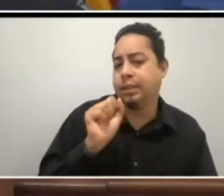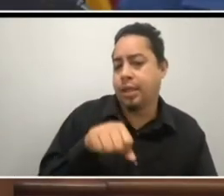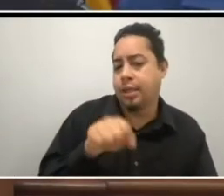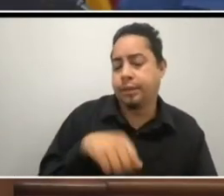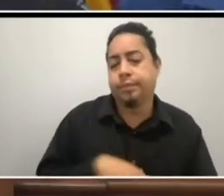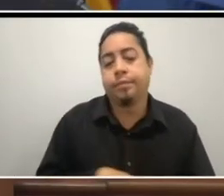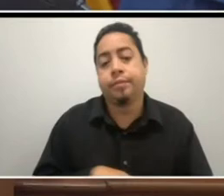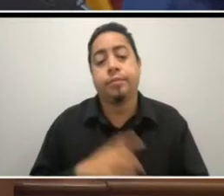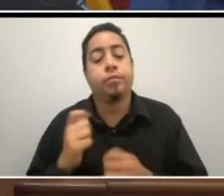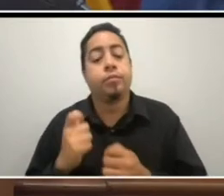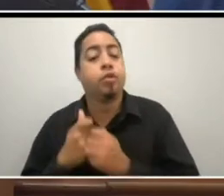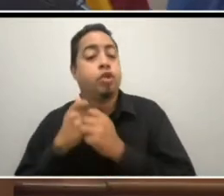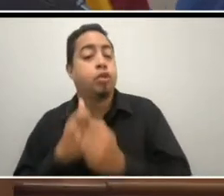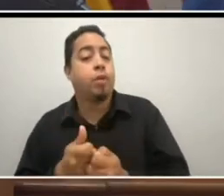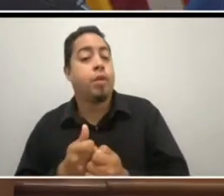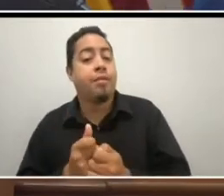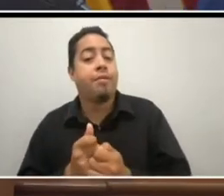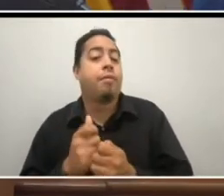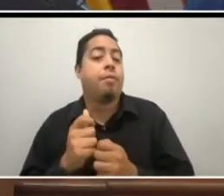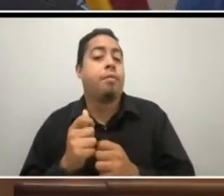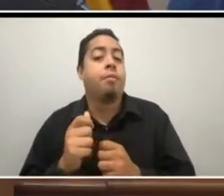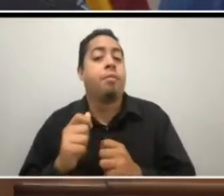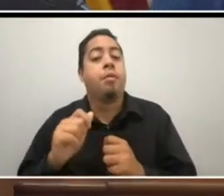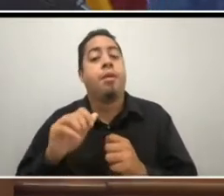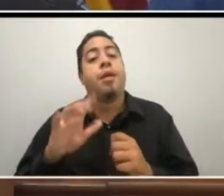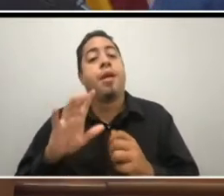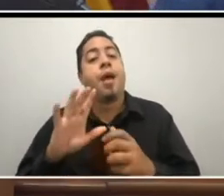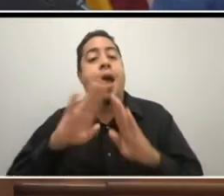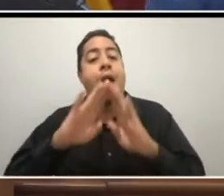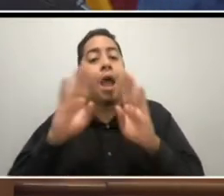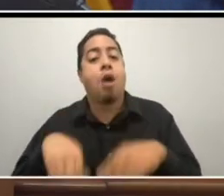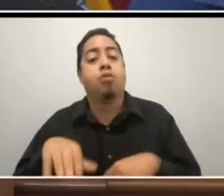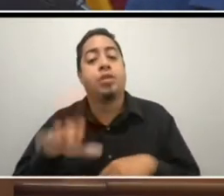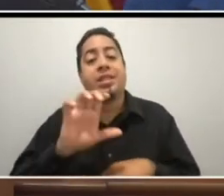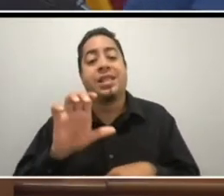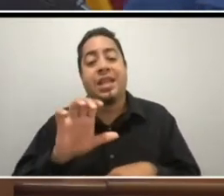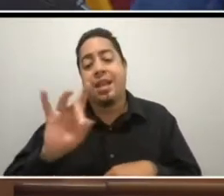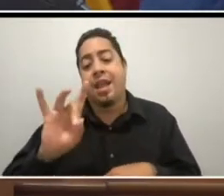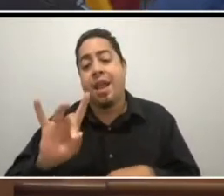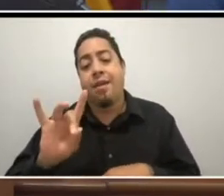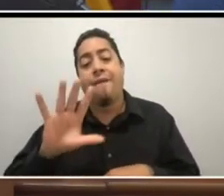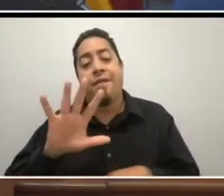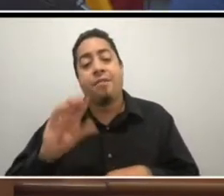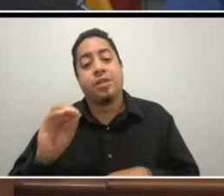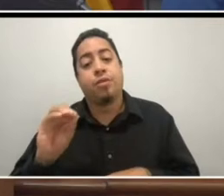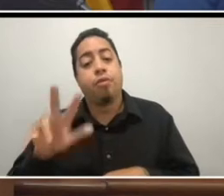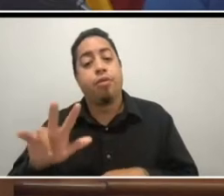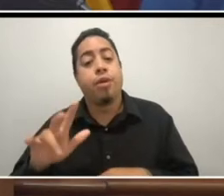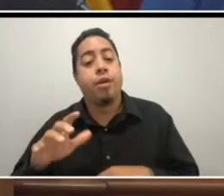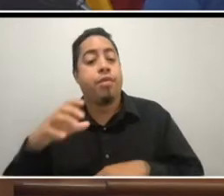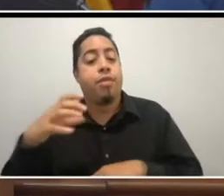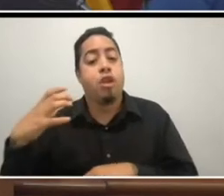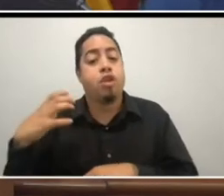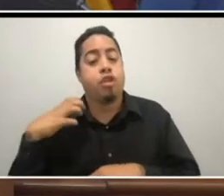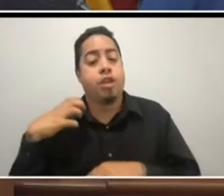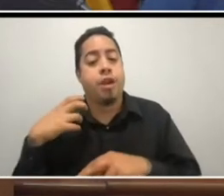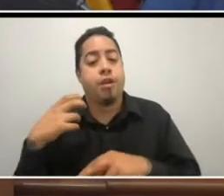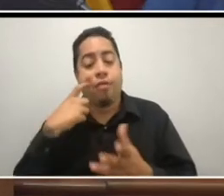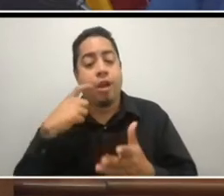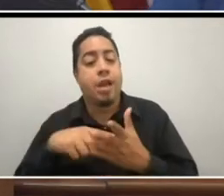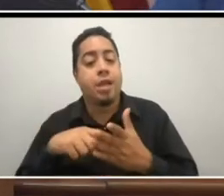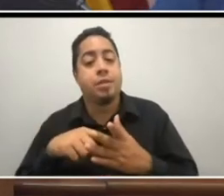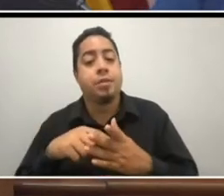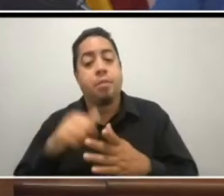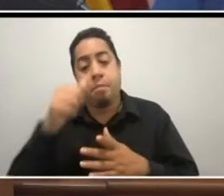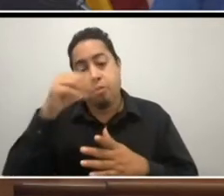Section 5C8 of House Resolution 503, the chair recognizes the gentleman from California,